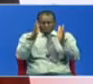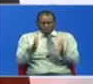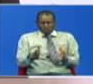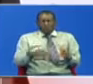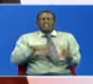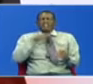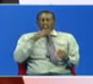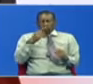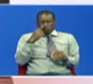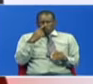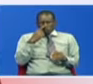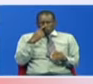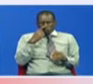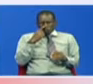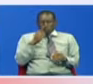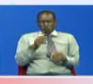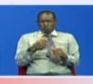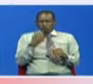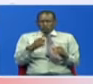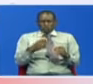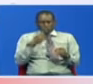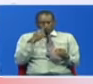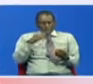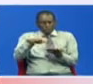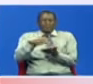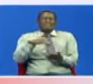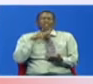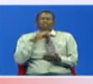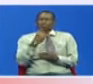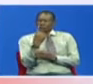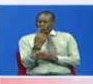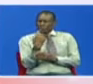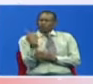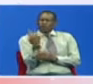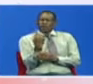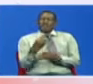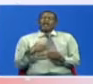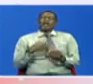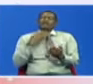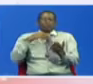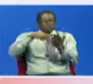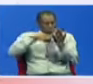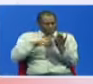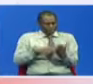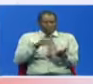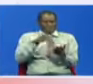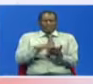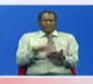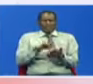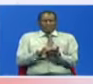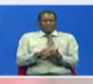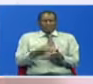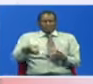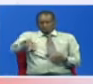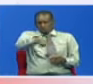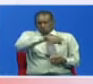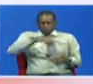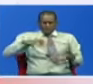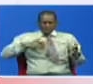that is a community or home-based death. And let me restate again that we are usually very concerned